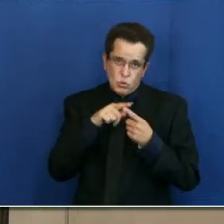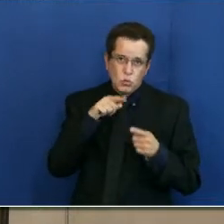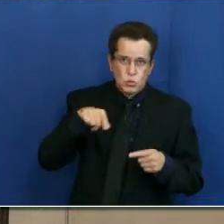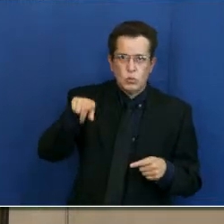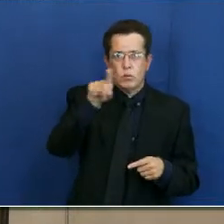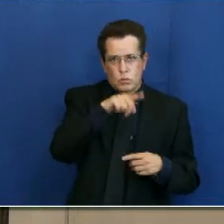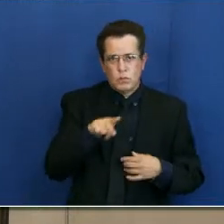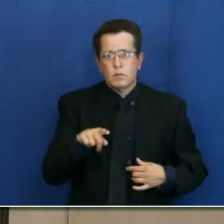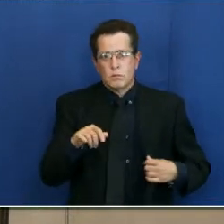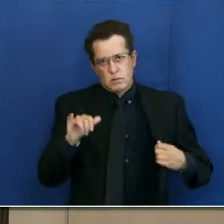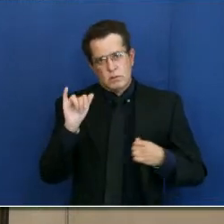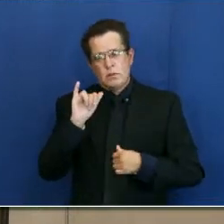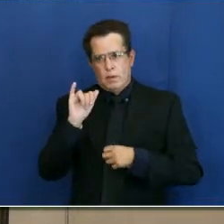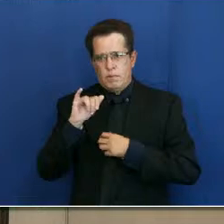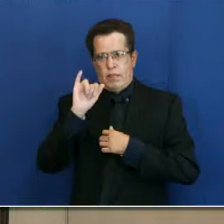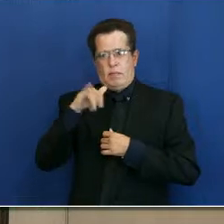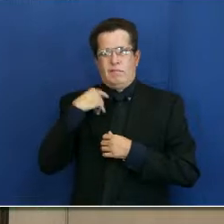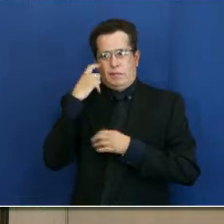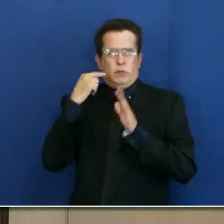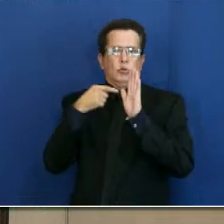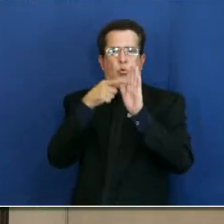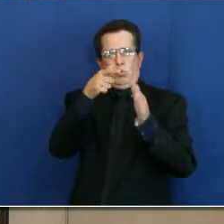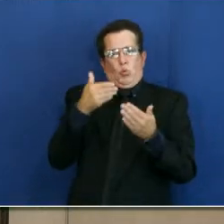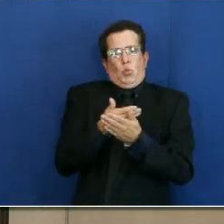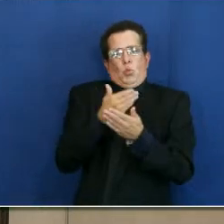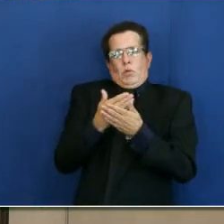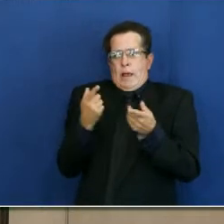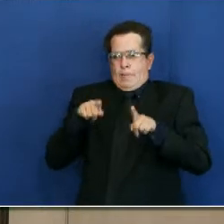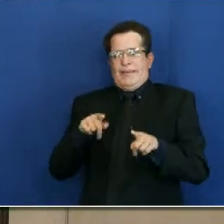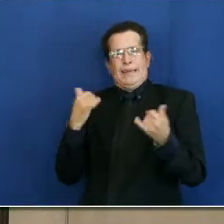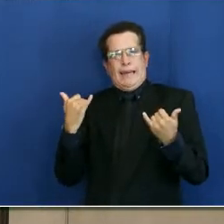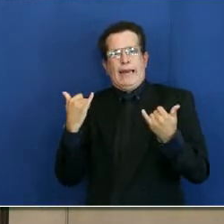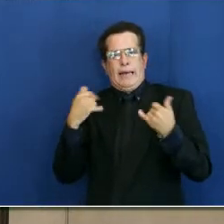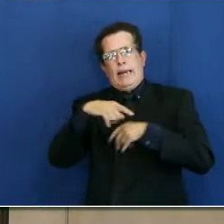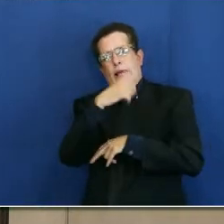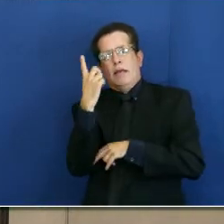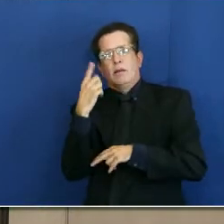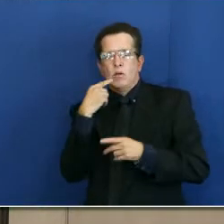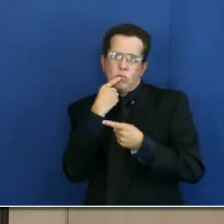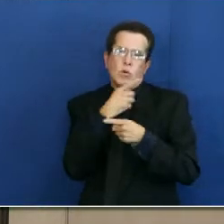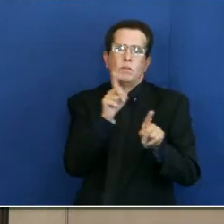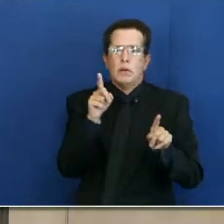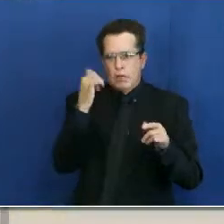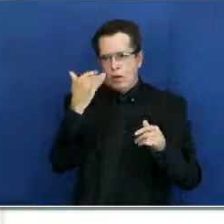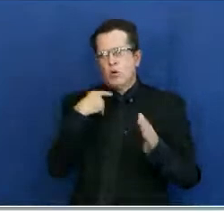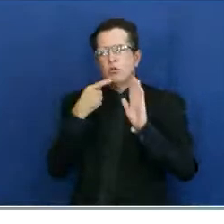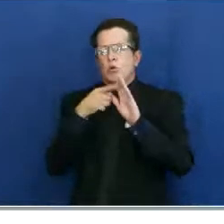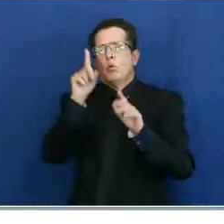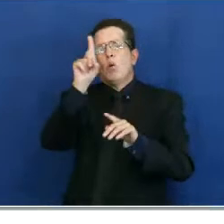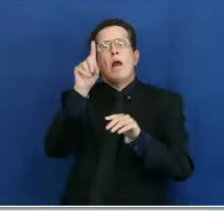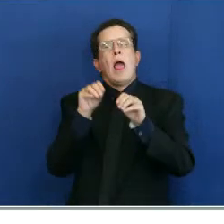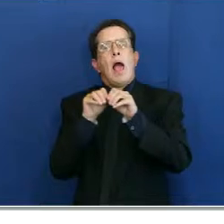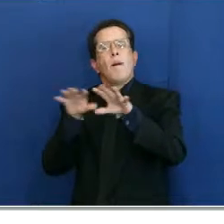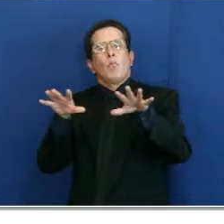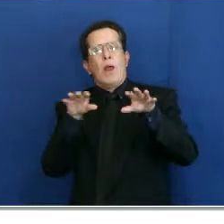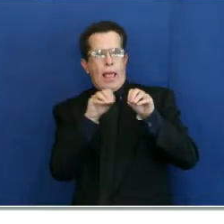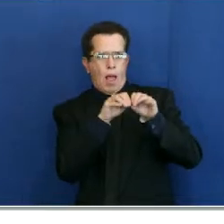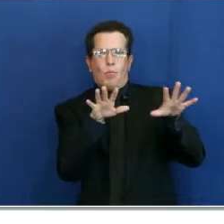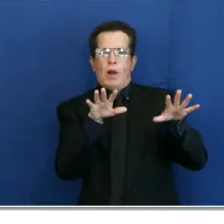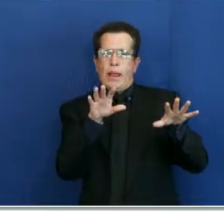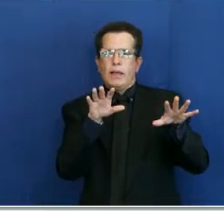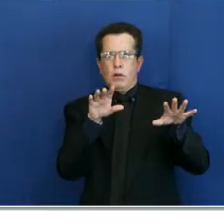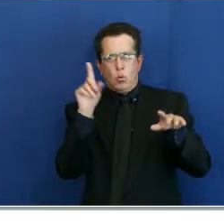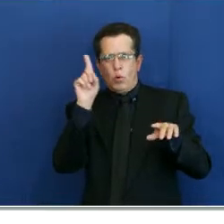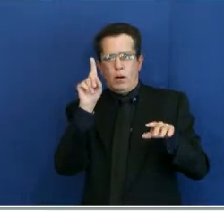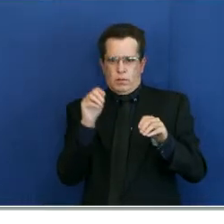individuals that we announced today. Next, I would like to bring attention to the summary of all of our outbreaks on this table.